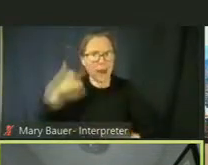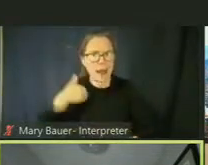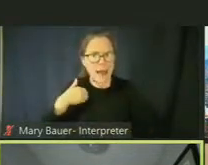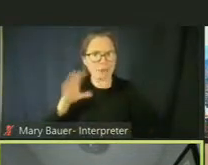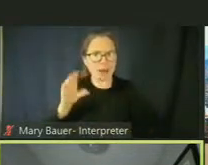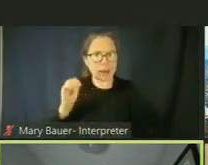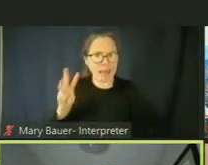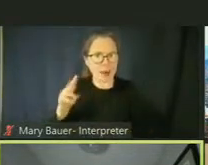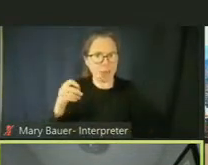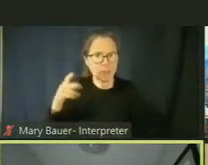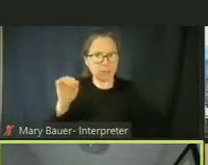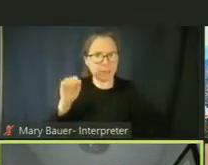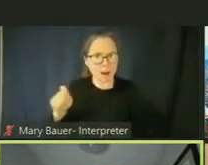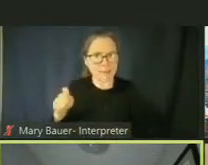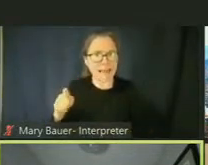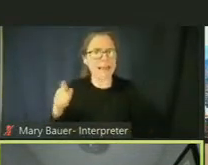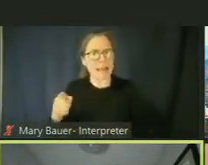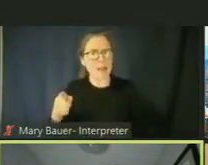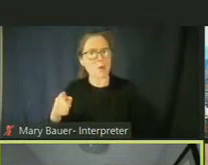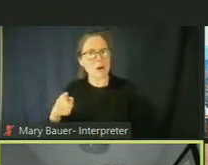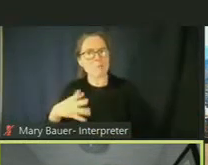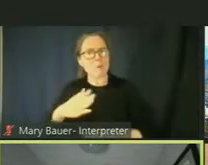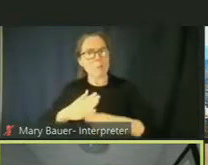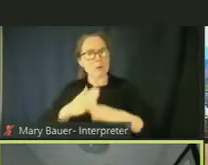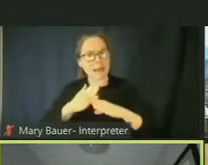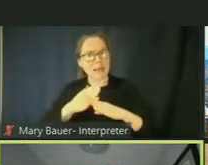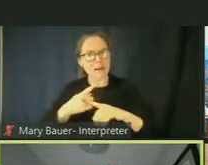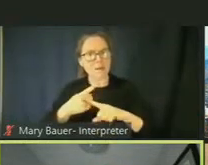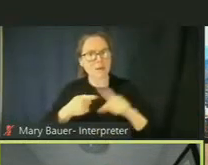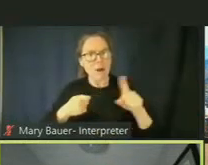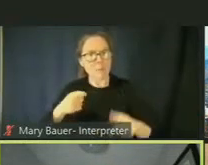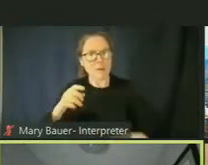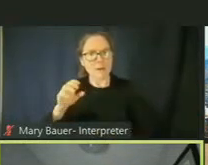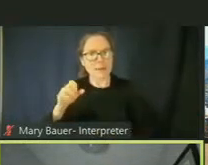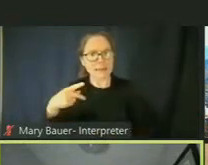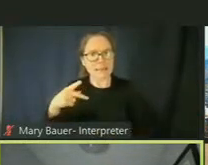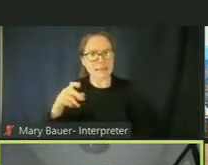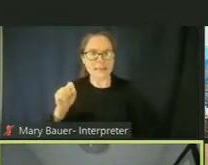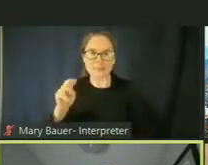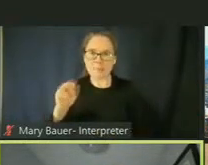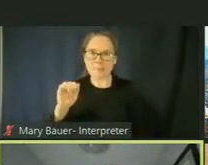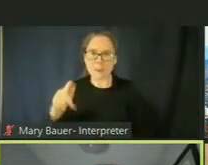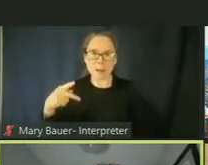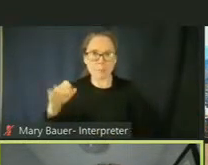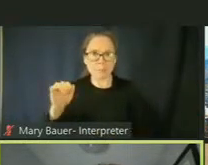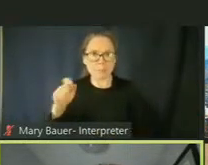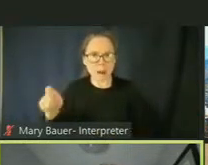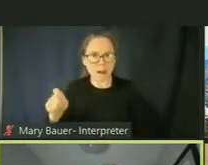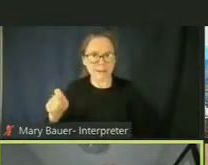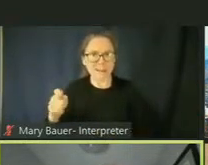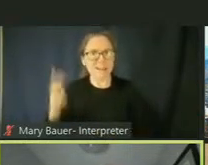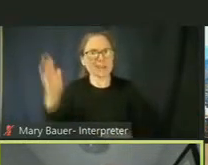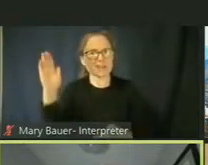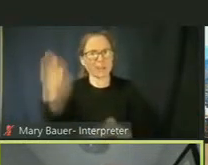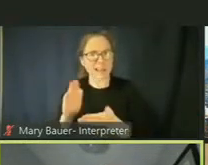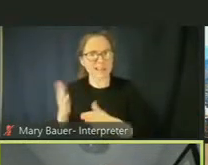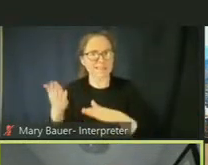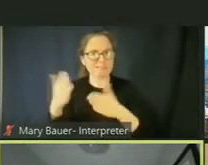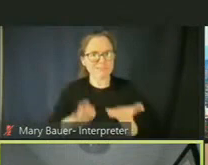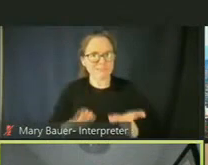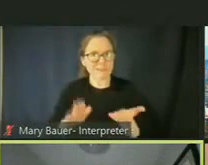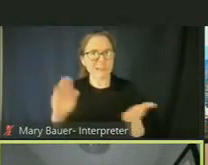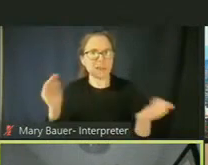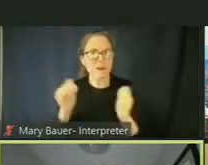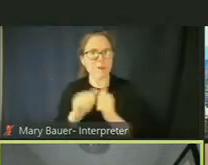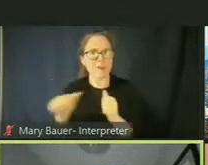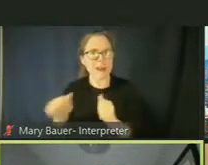protected from smallpox as well, and thereby having less morbid outcomes compared to others who did not